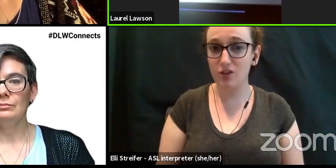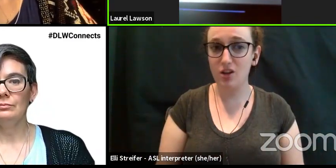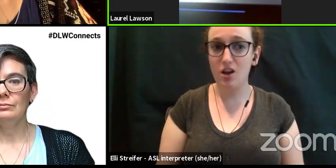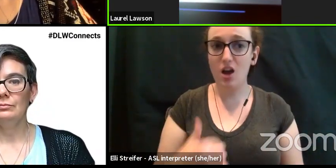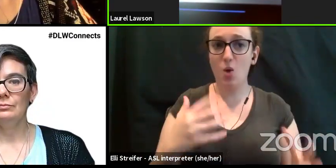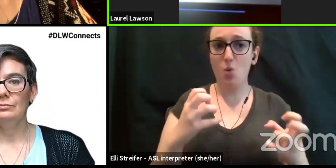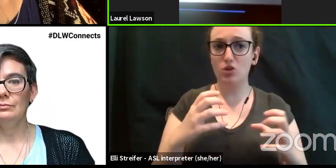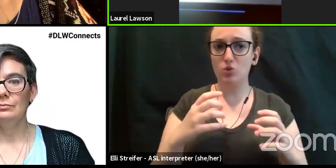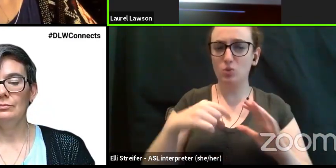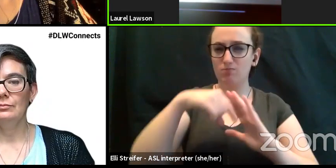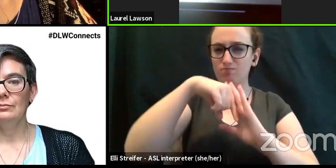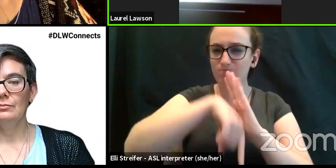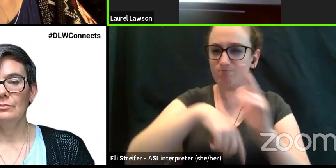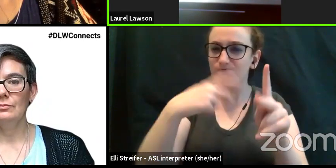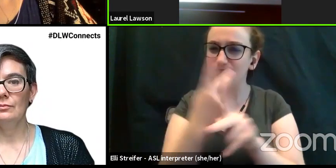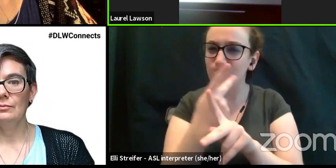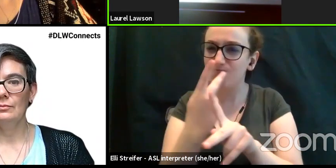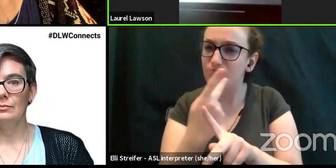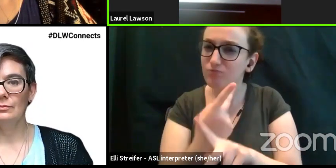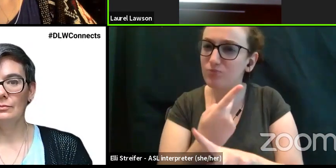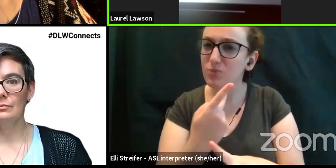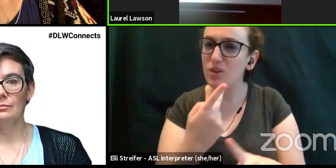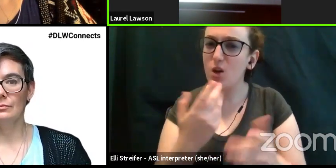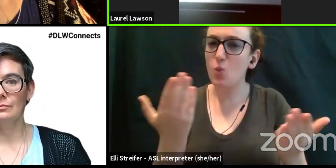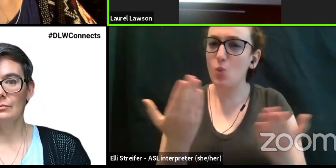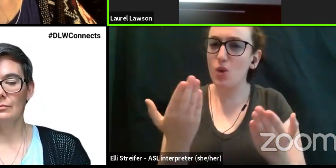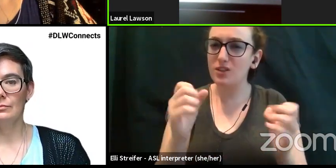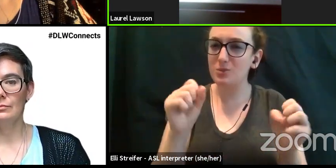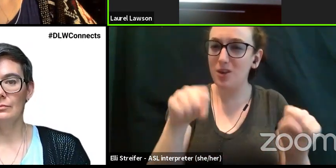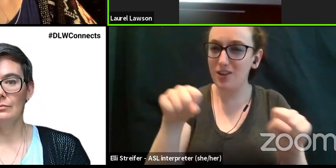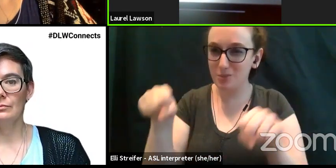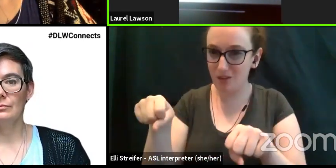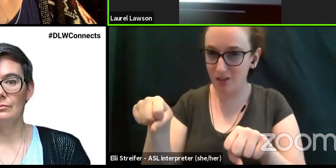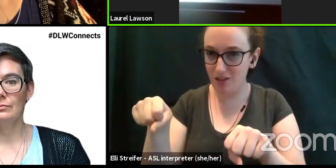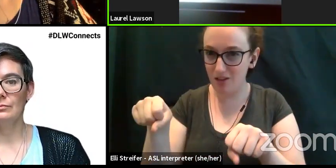exploring what is possible,